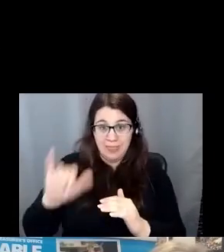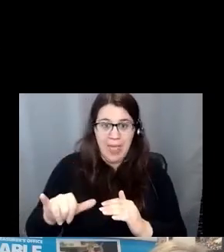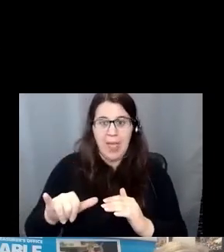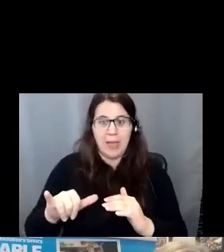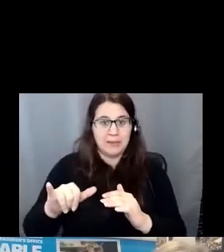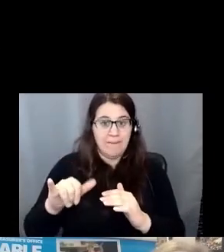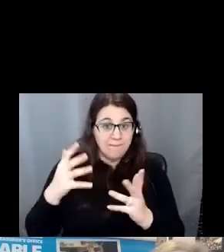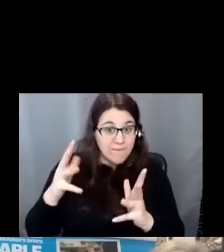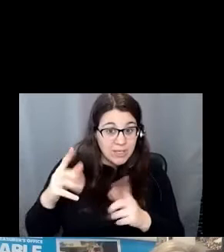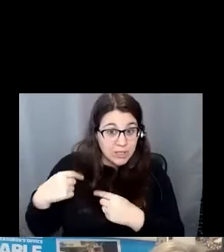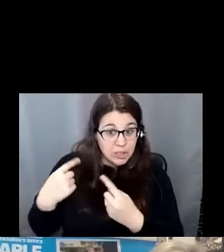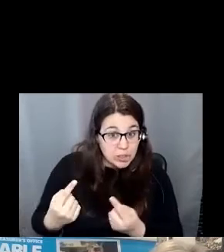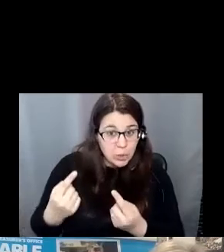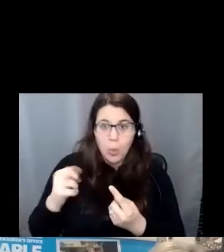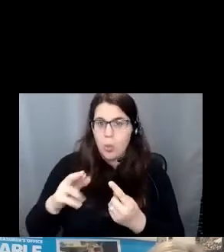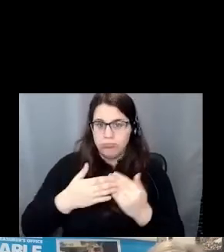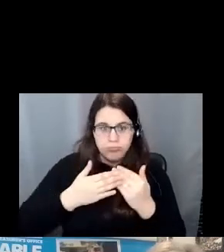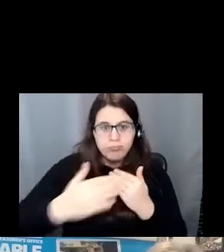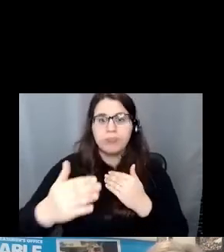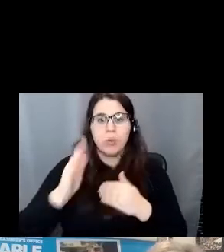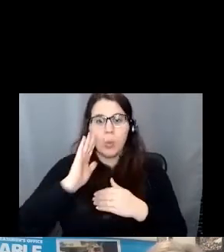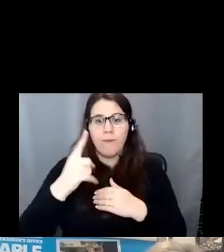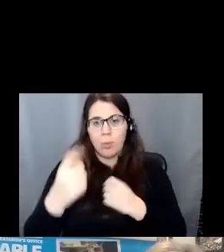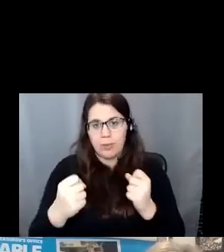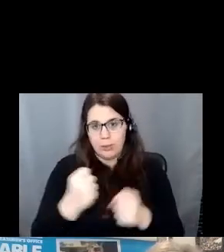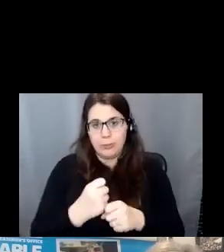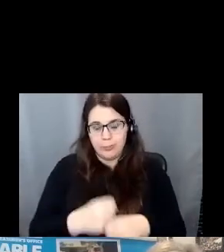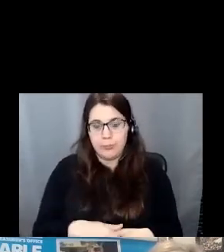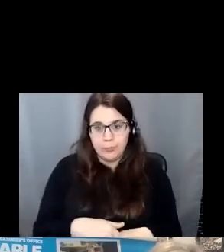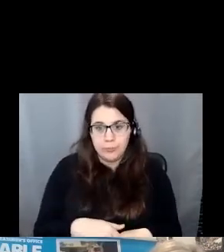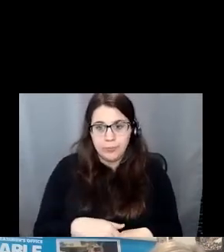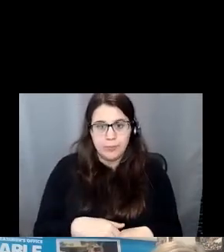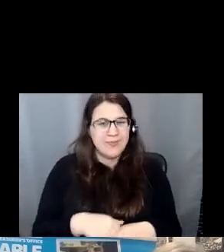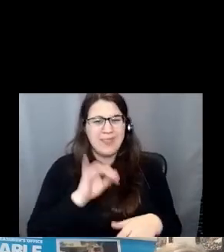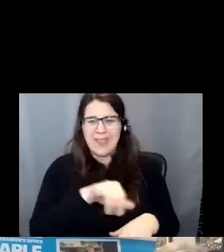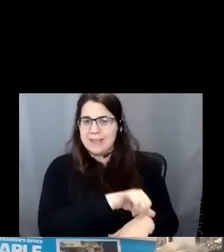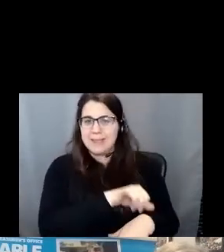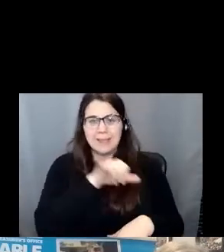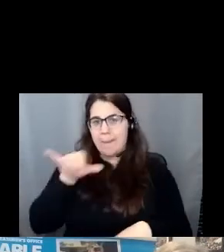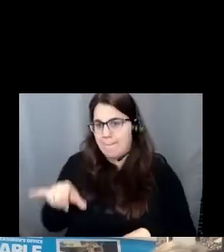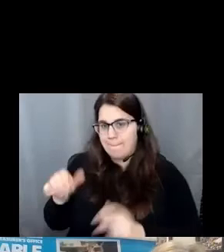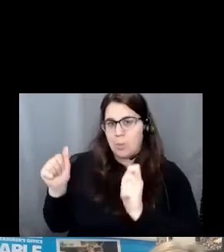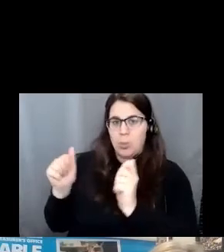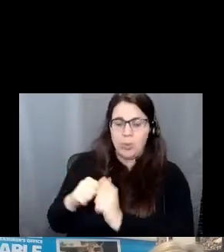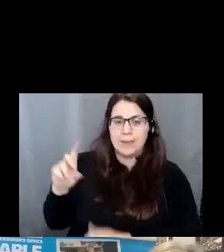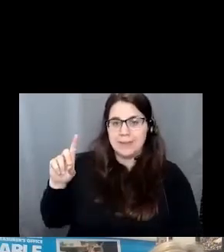last for at least a year. So this is the same standard that Social Security uses for disability